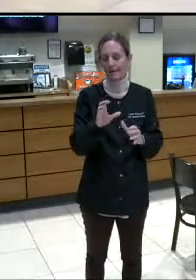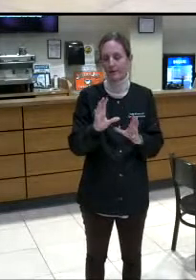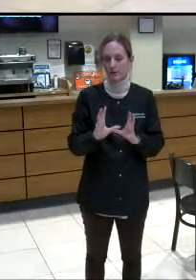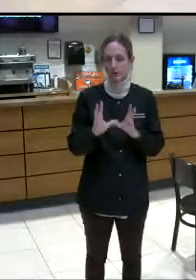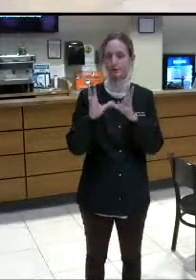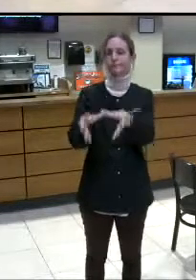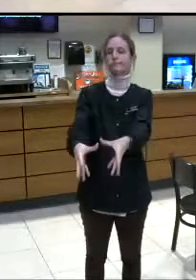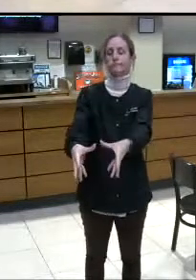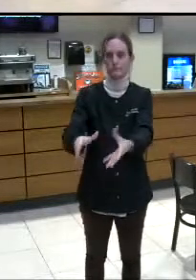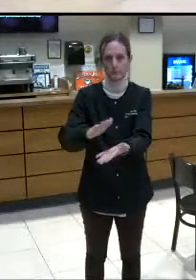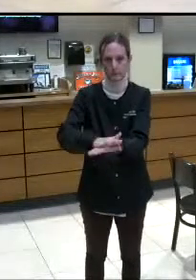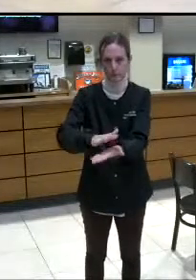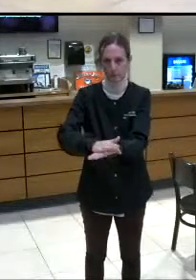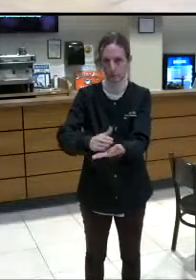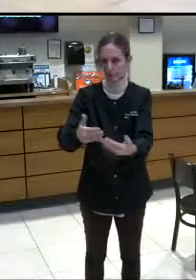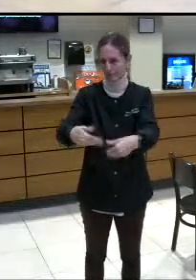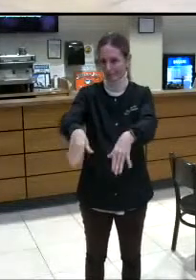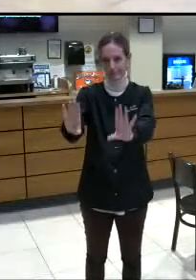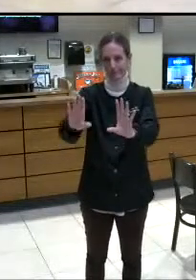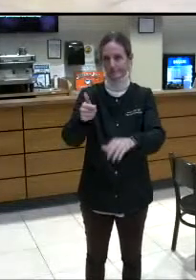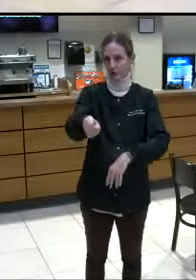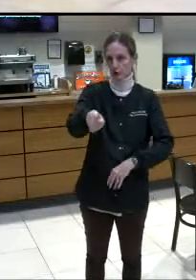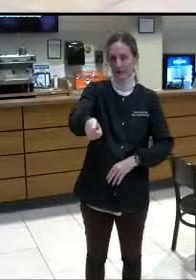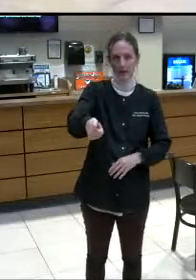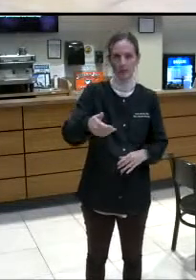serve us well.